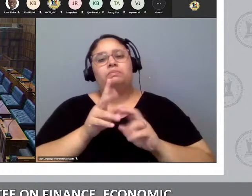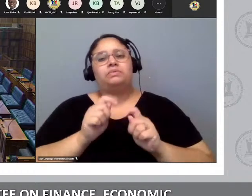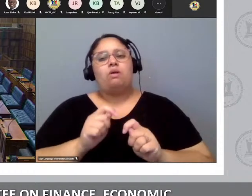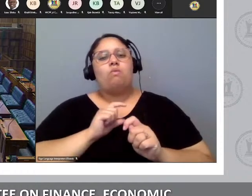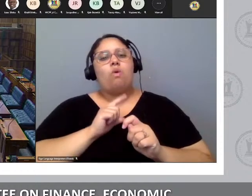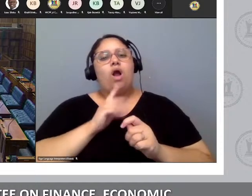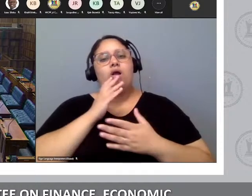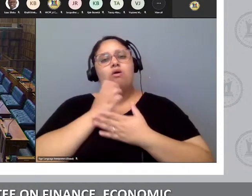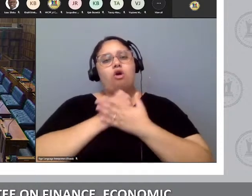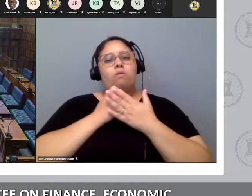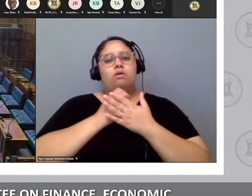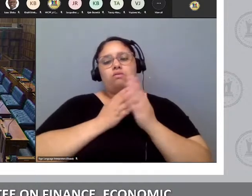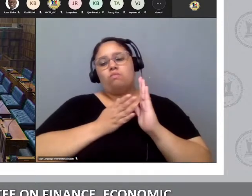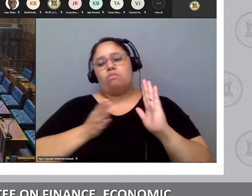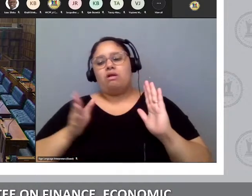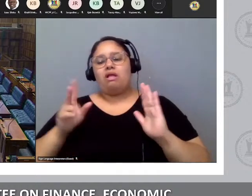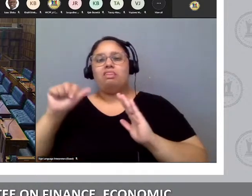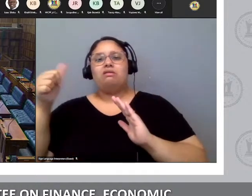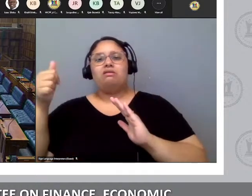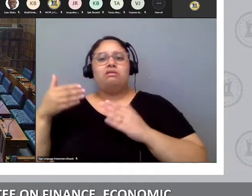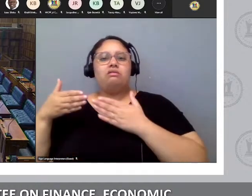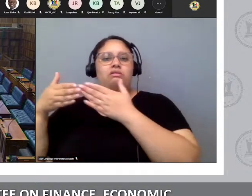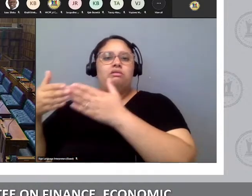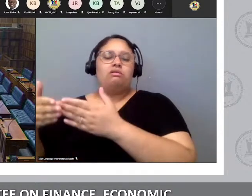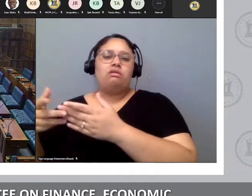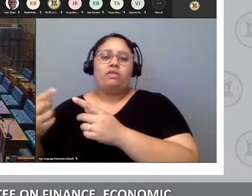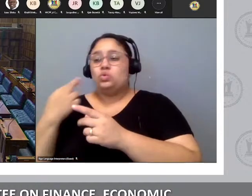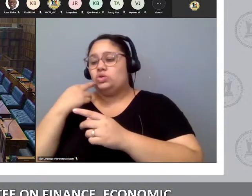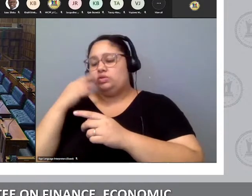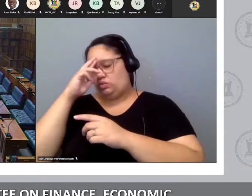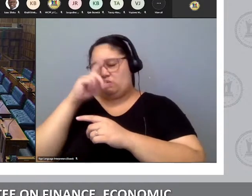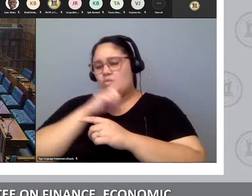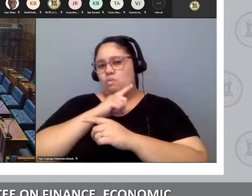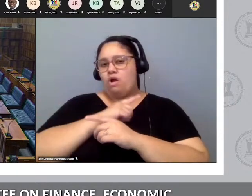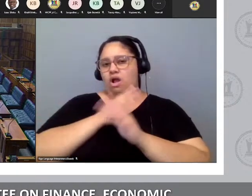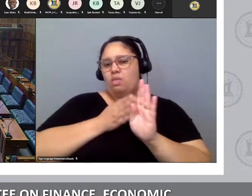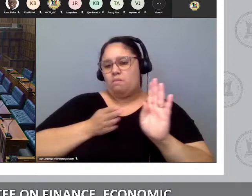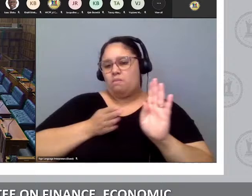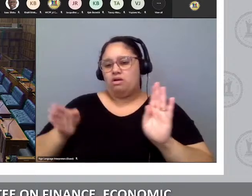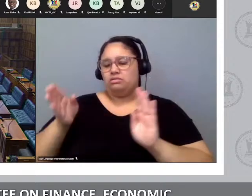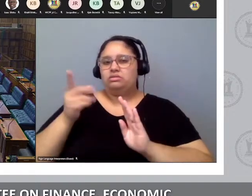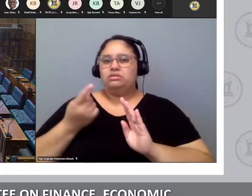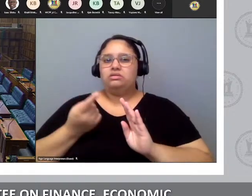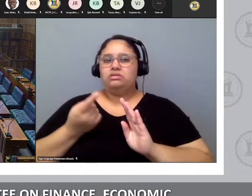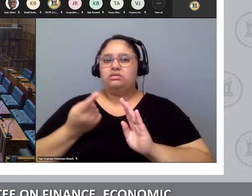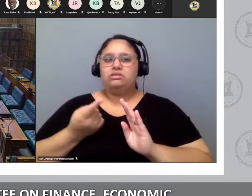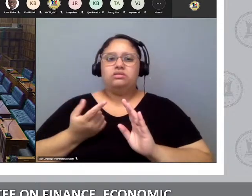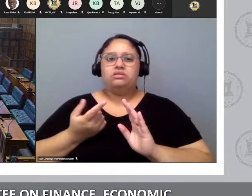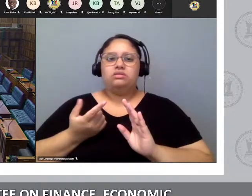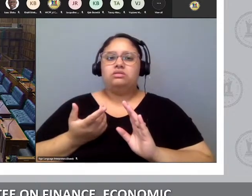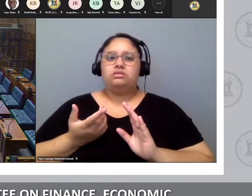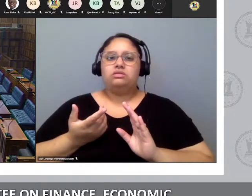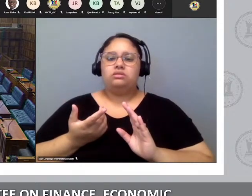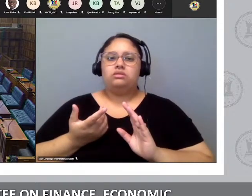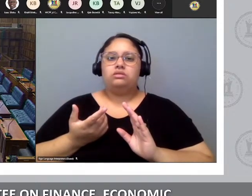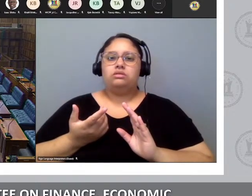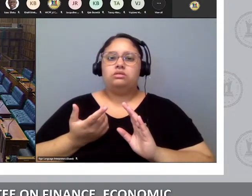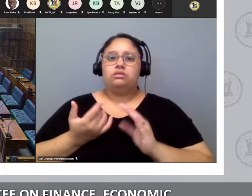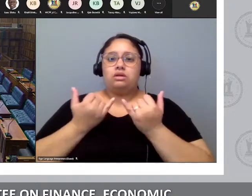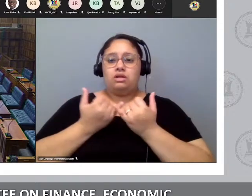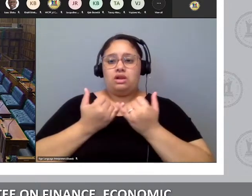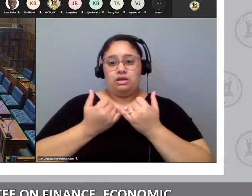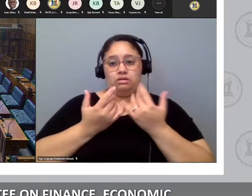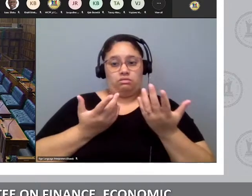was the argument used for the most recent um reason for bypassing um do factors like